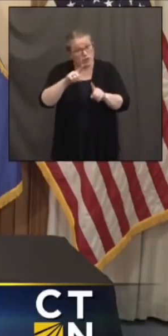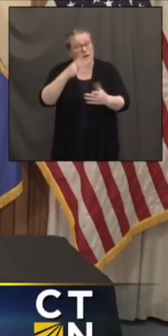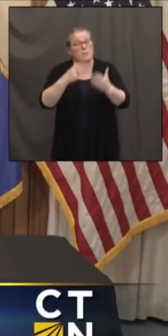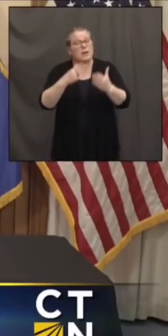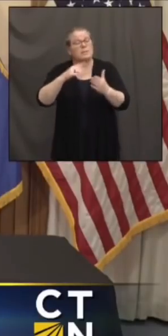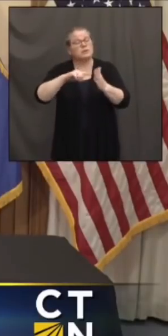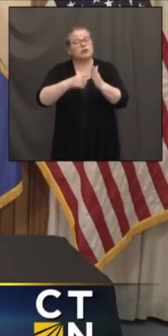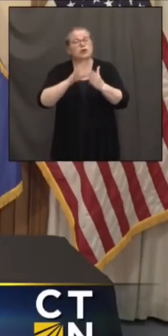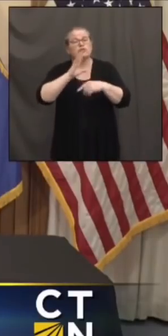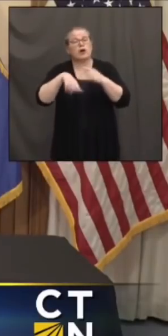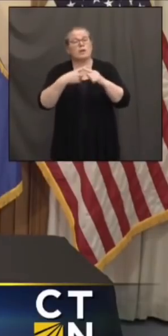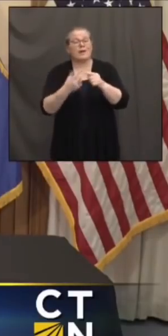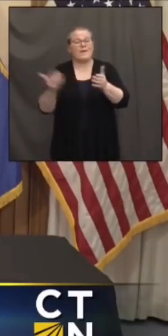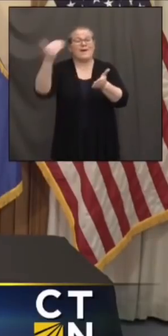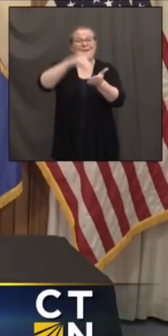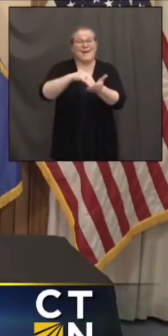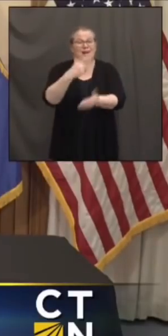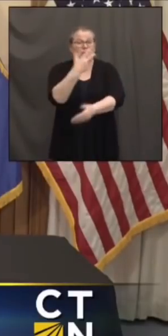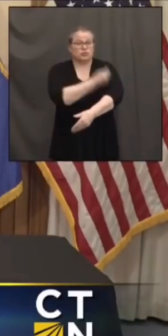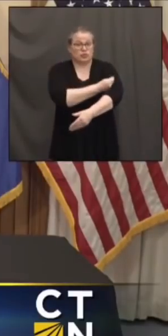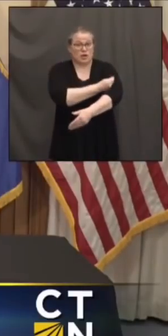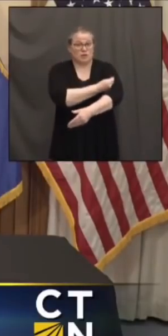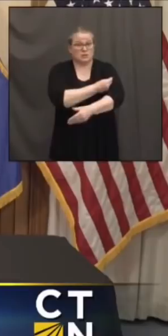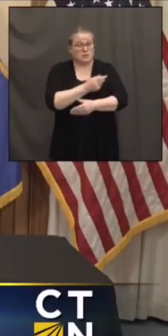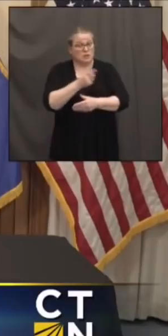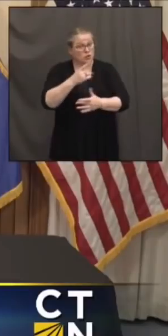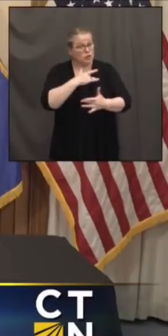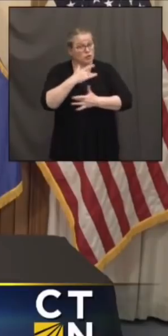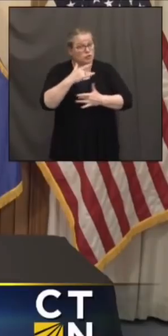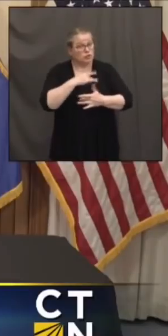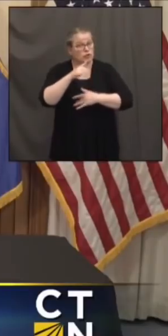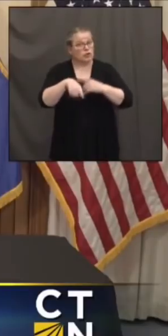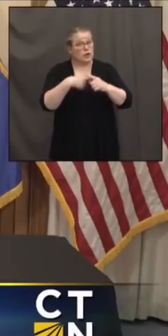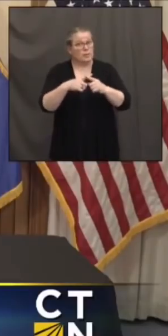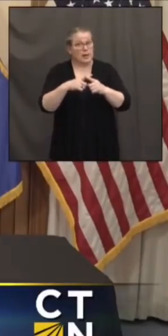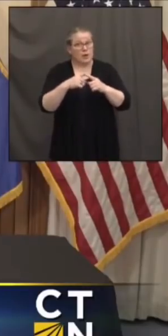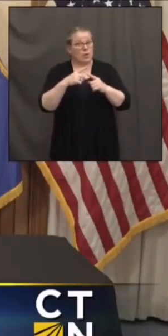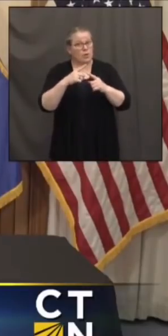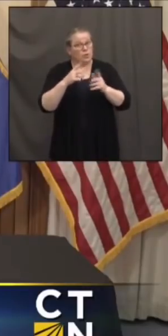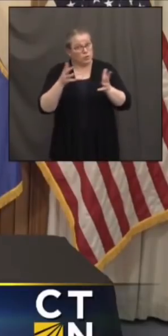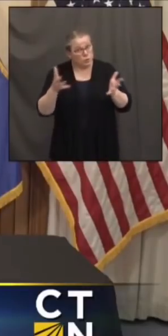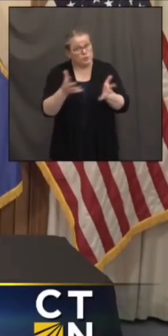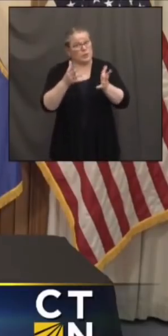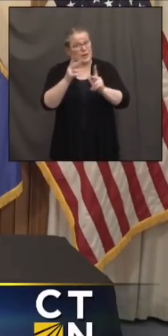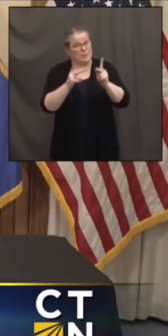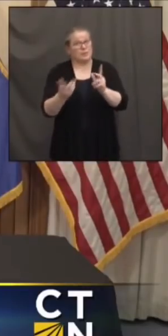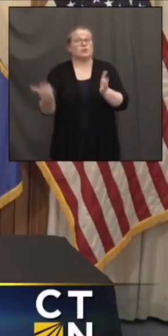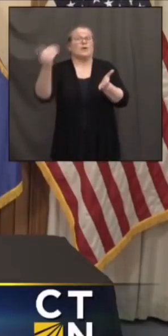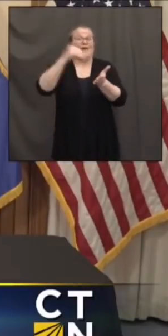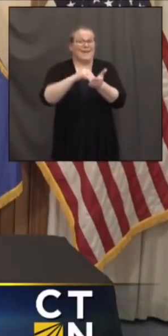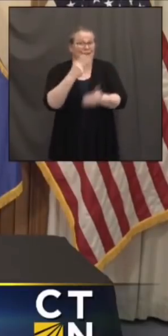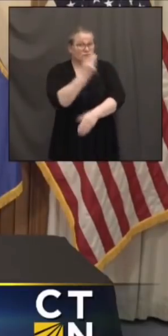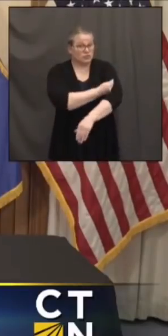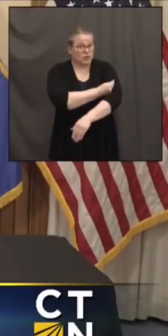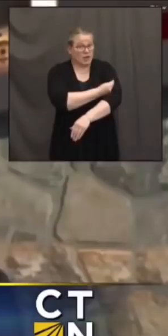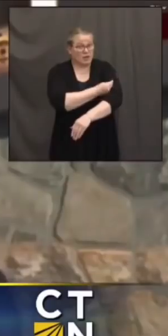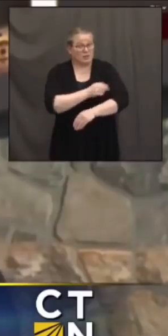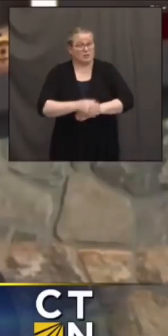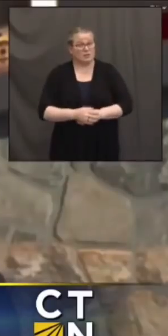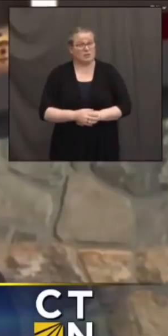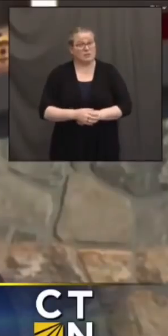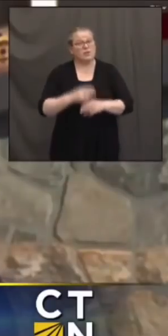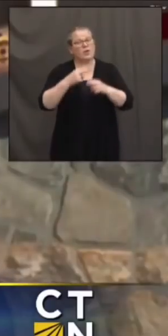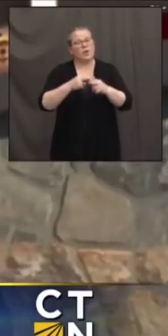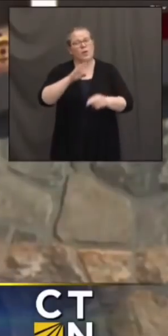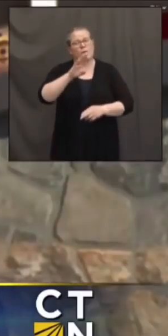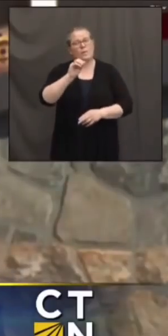shots? And are you concerned at all about the prospect of having to persuade people to even get a booster shot? Well, look, we're going to have the